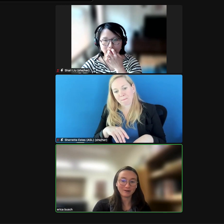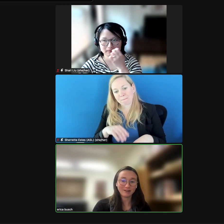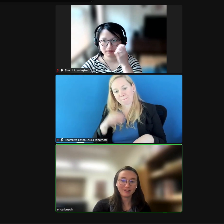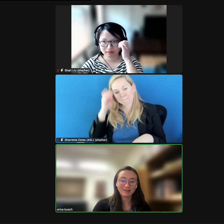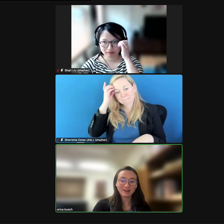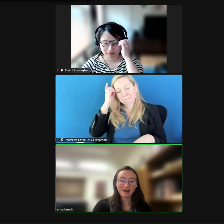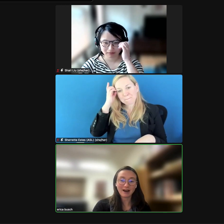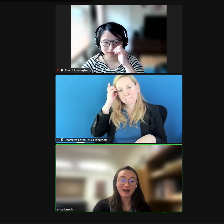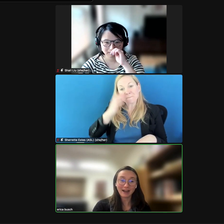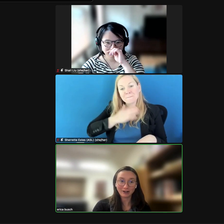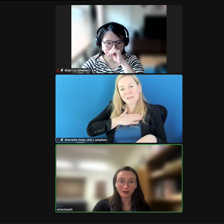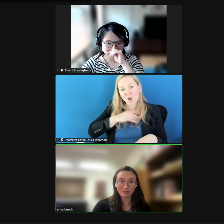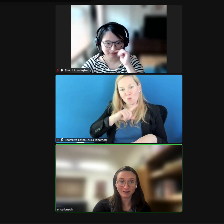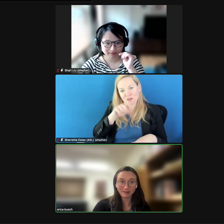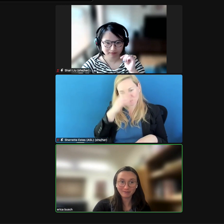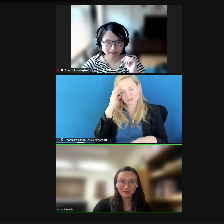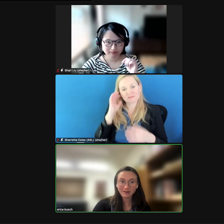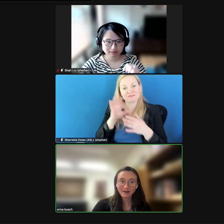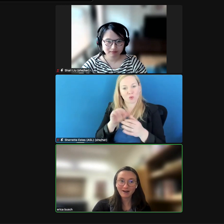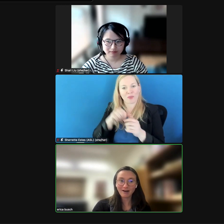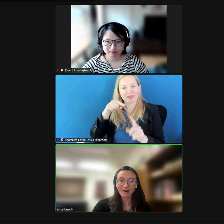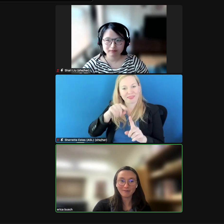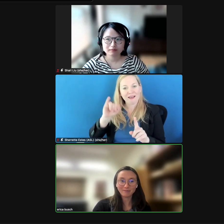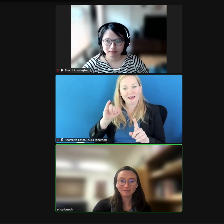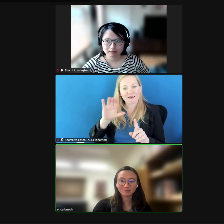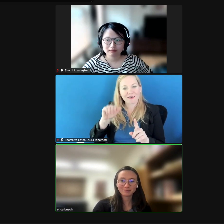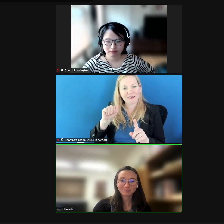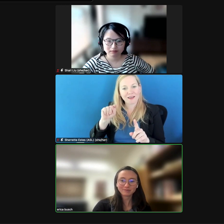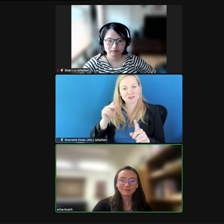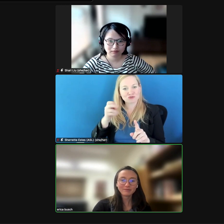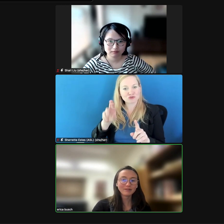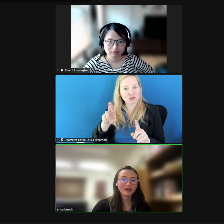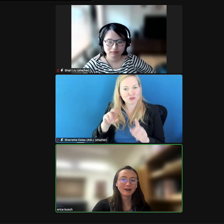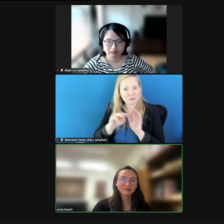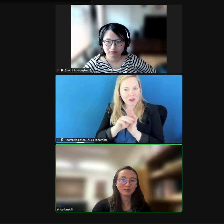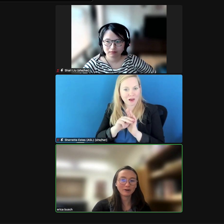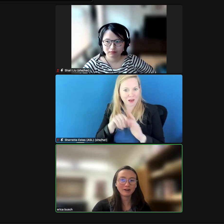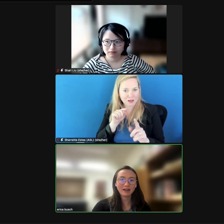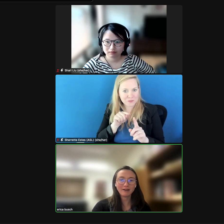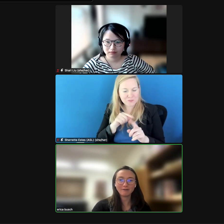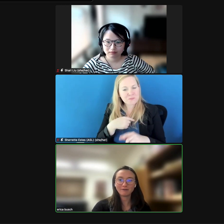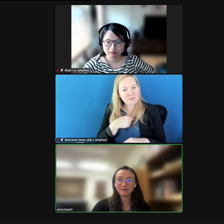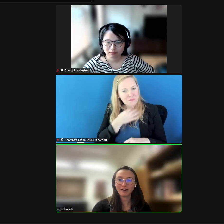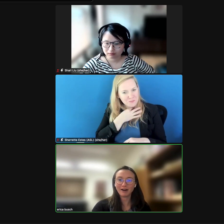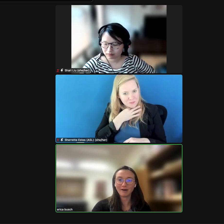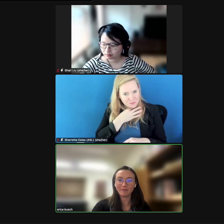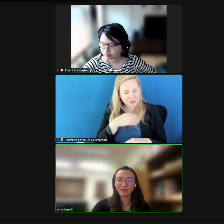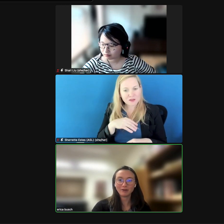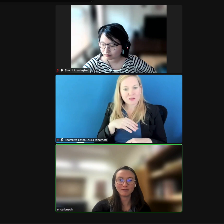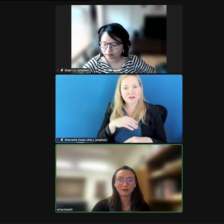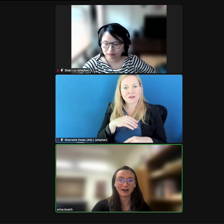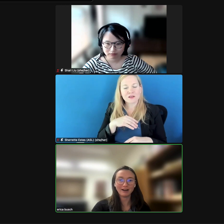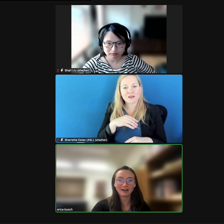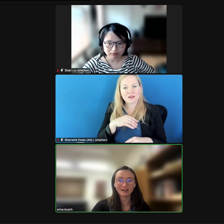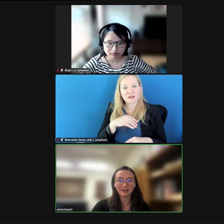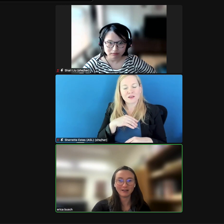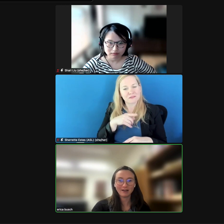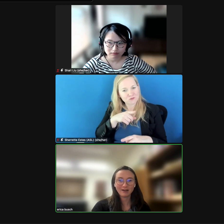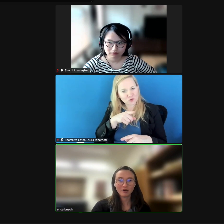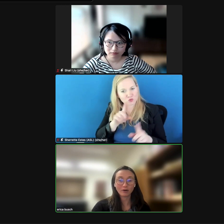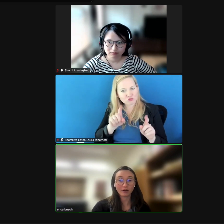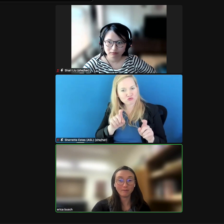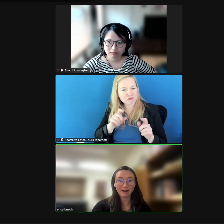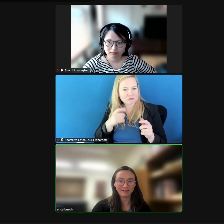relates to the eye catcher model. And I was wondering if you've tried